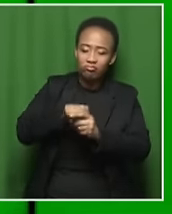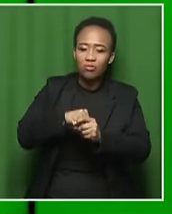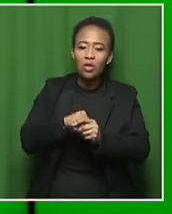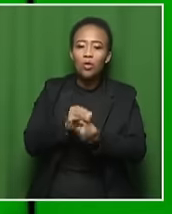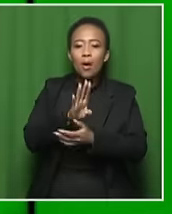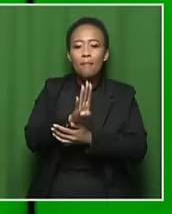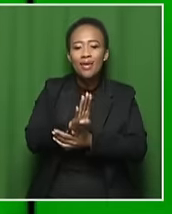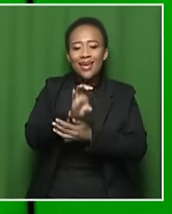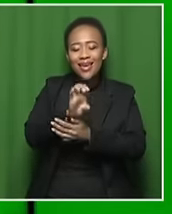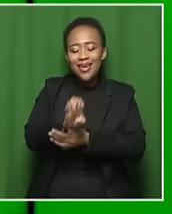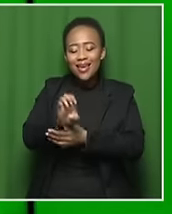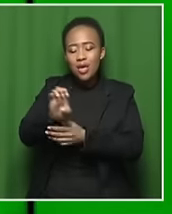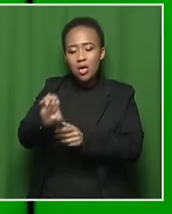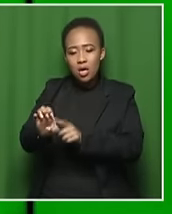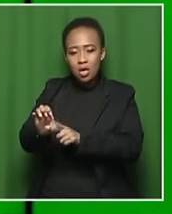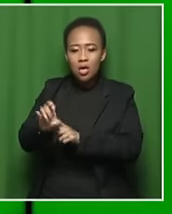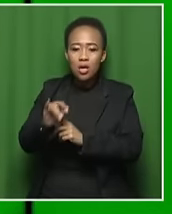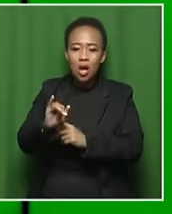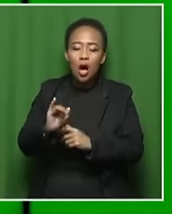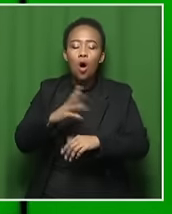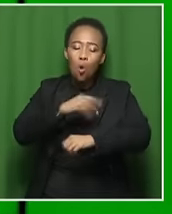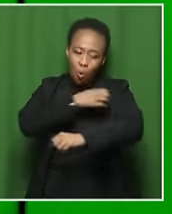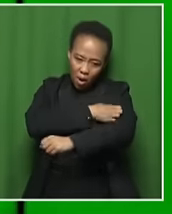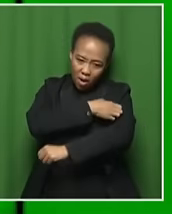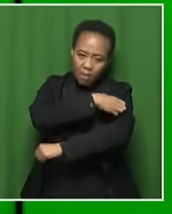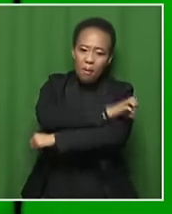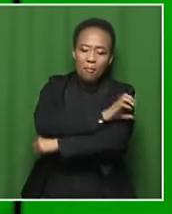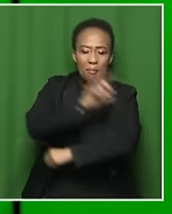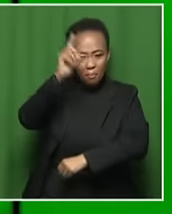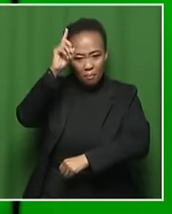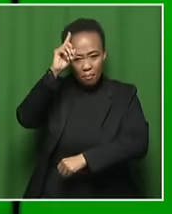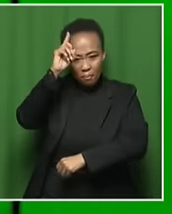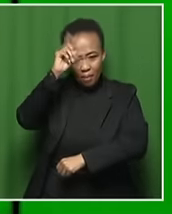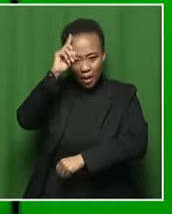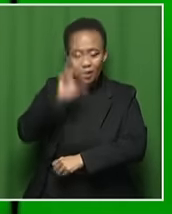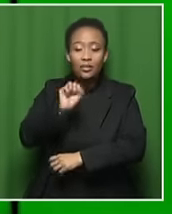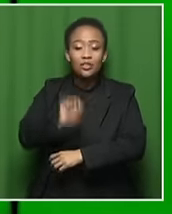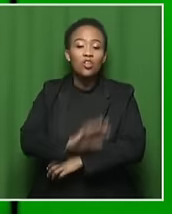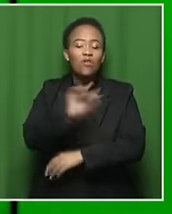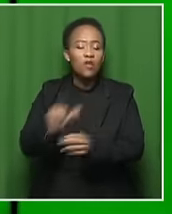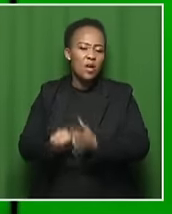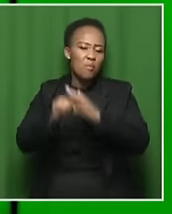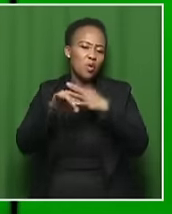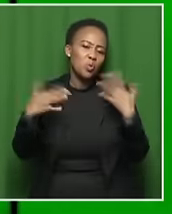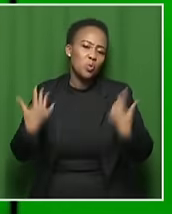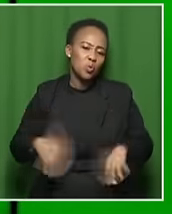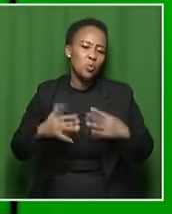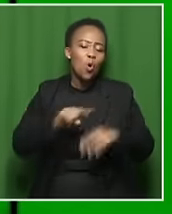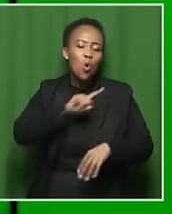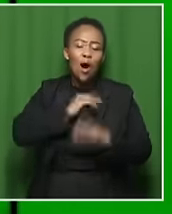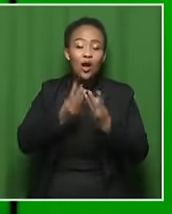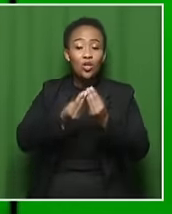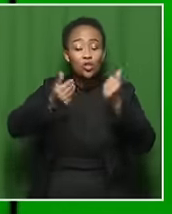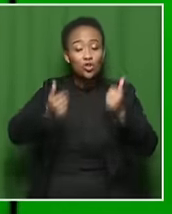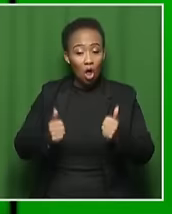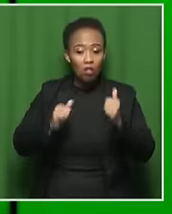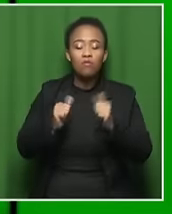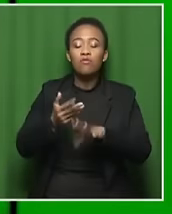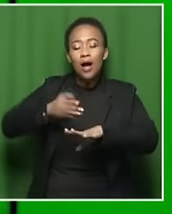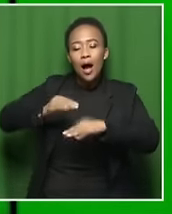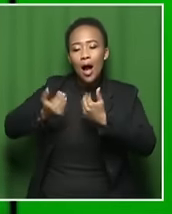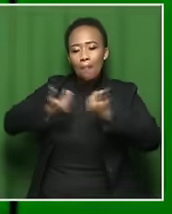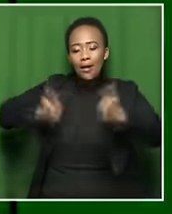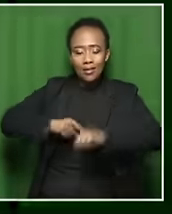believe fundamentally that the empowerment of black South Africans is essential to deal with our unjust history. But BEE as a policy needs